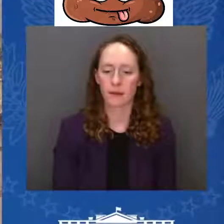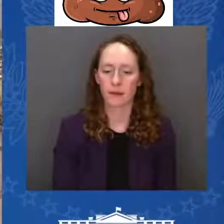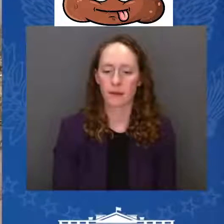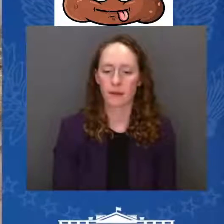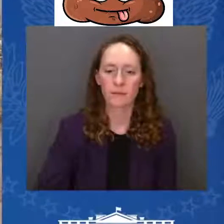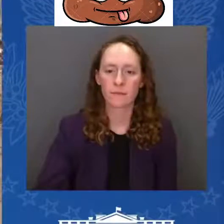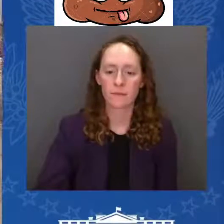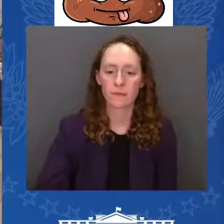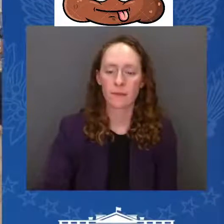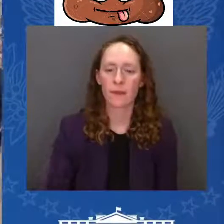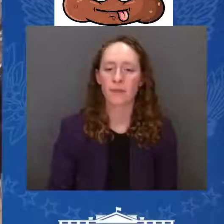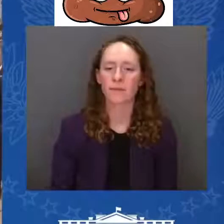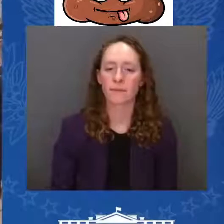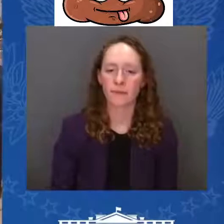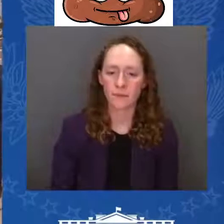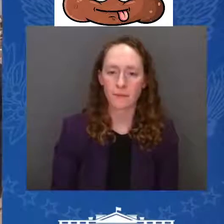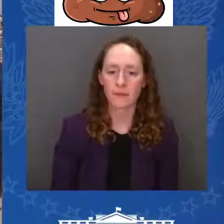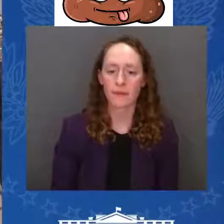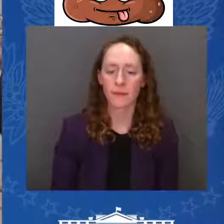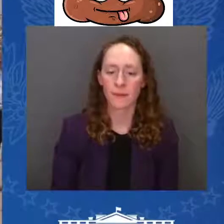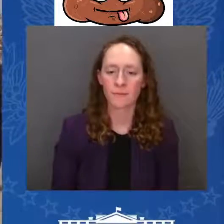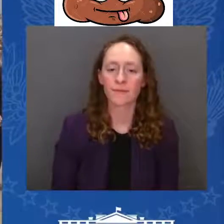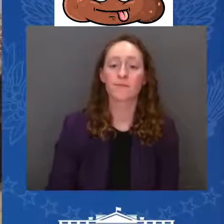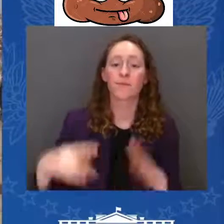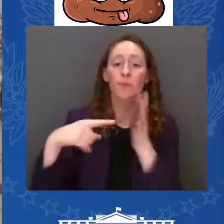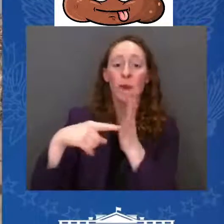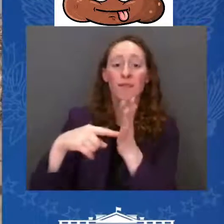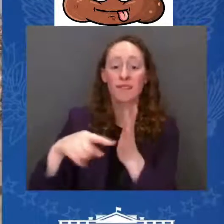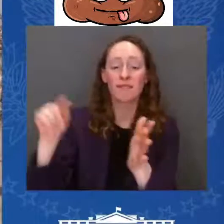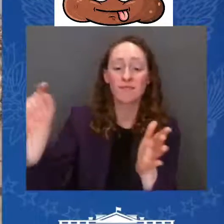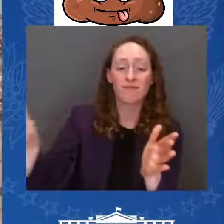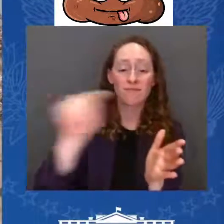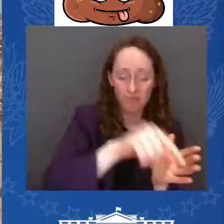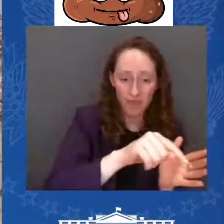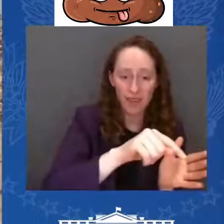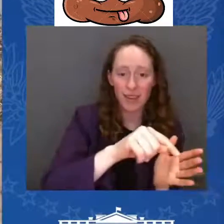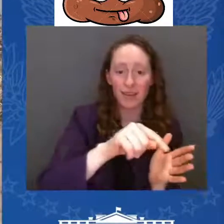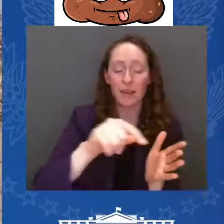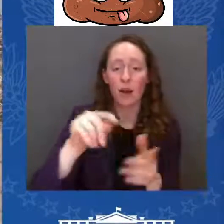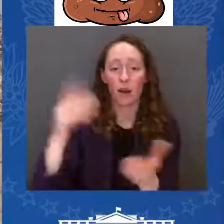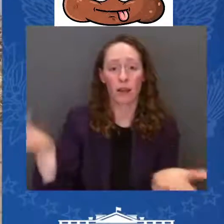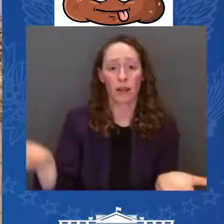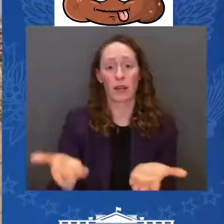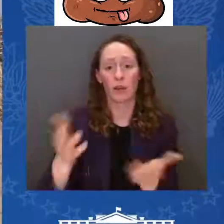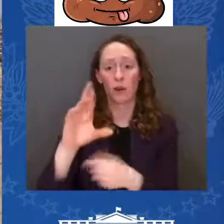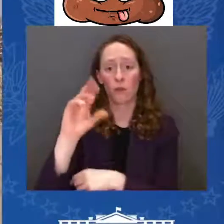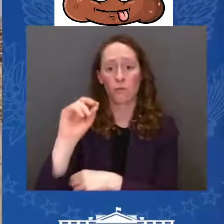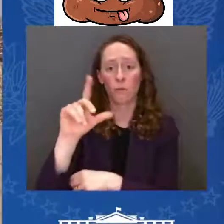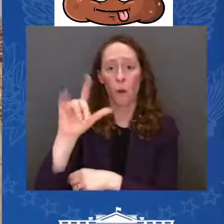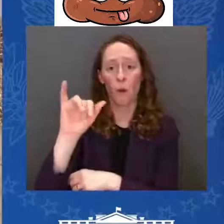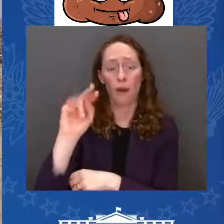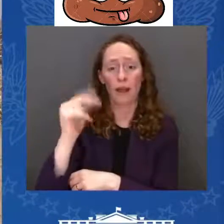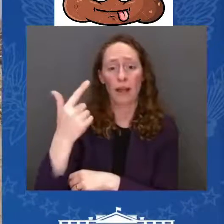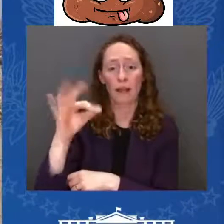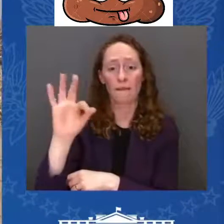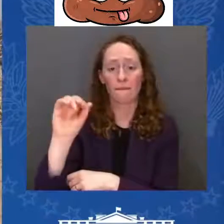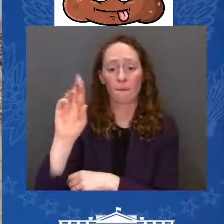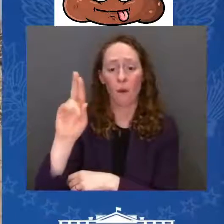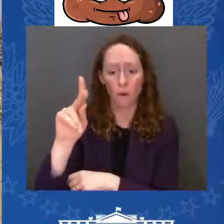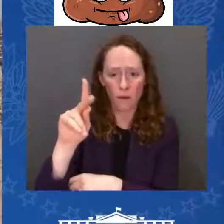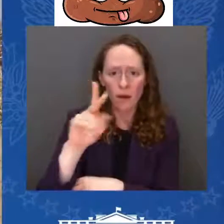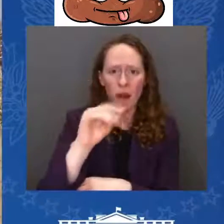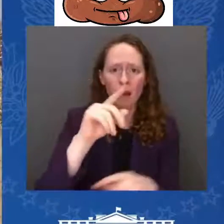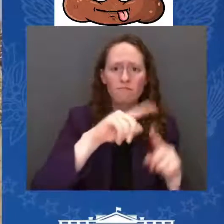the Board of Aldermen, the Board of Supervisors for this county, we'd like to welcome all of you here today.